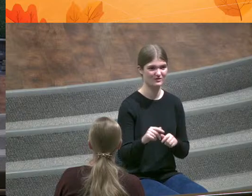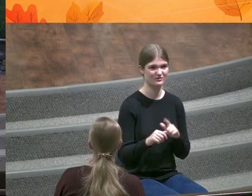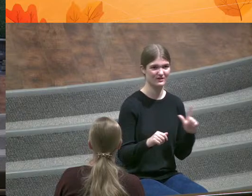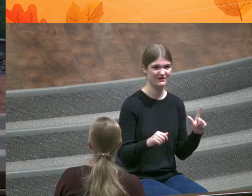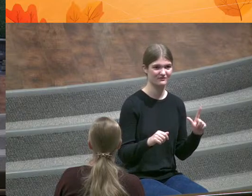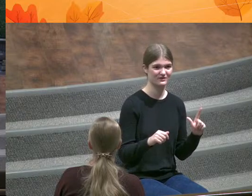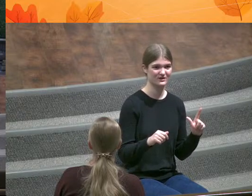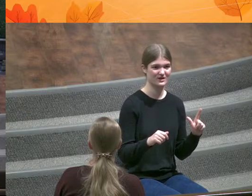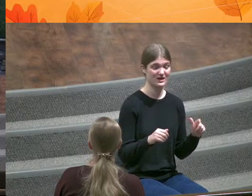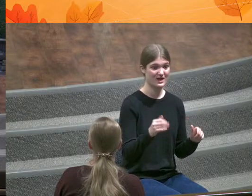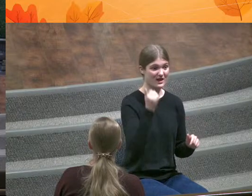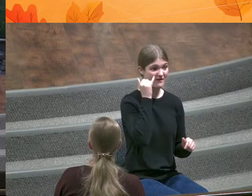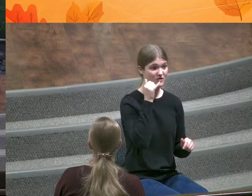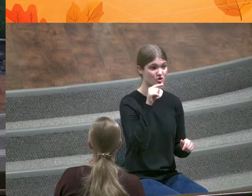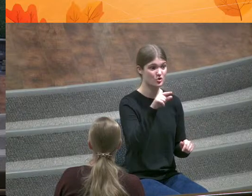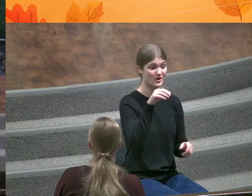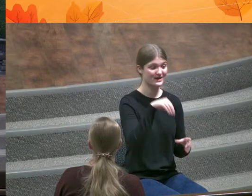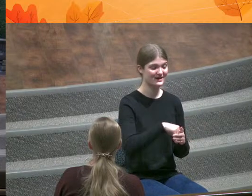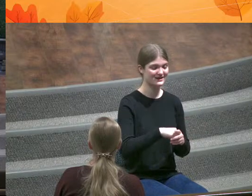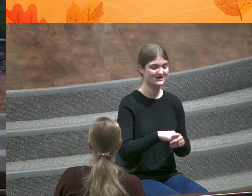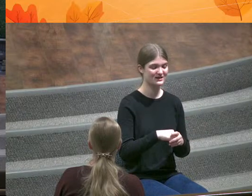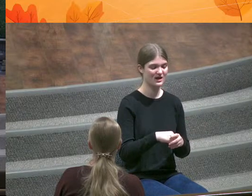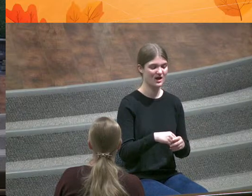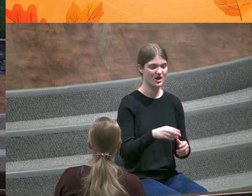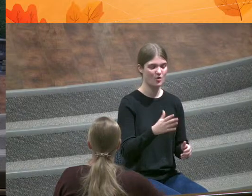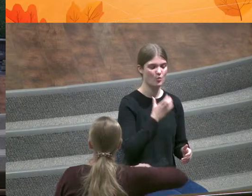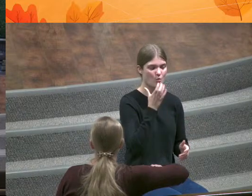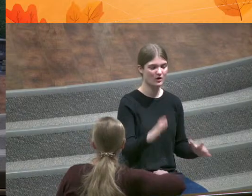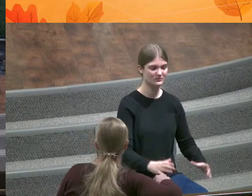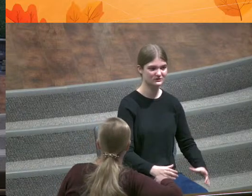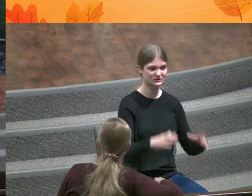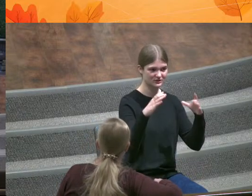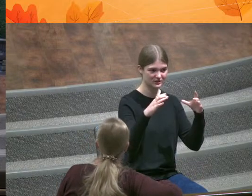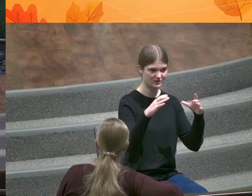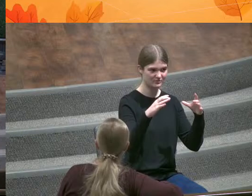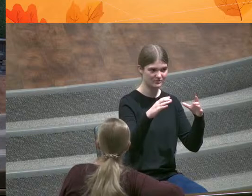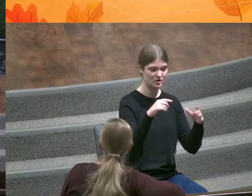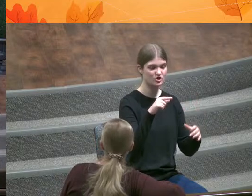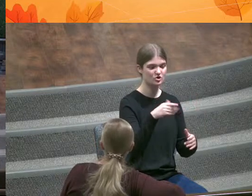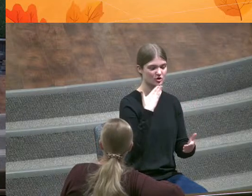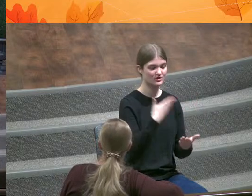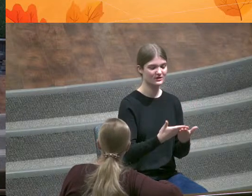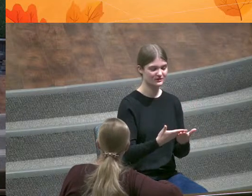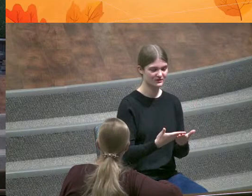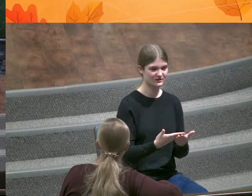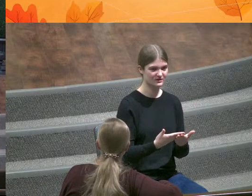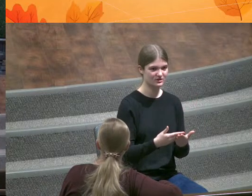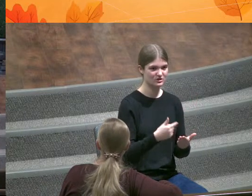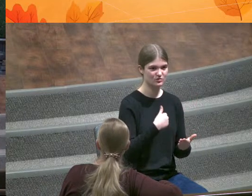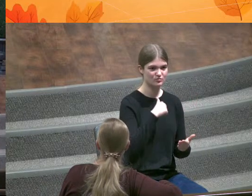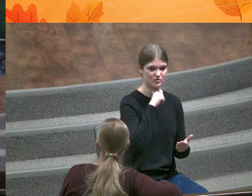next thermal. As long as you're in a thermal, you'll be good.